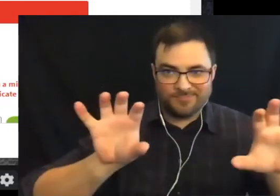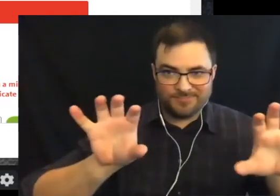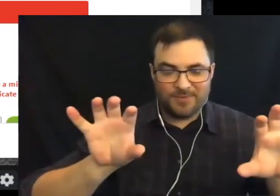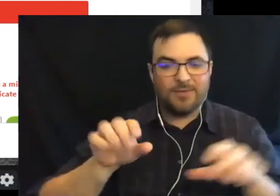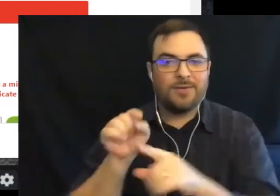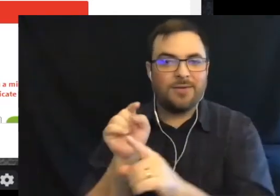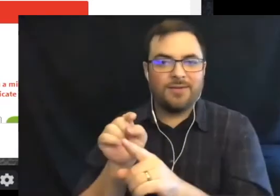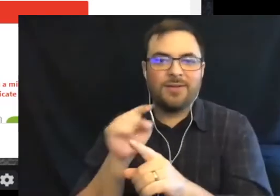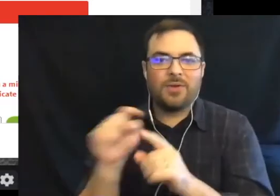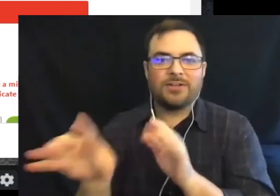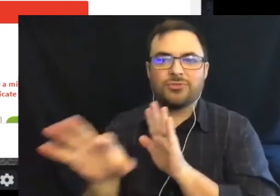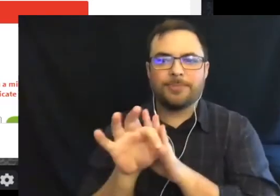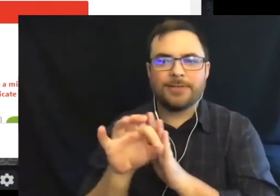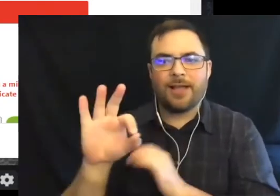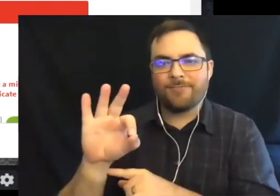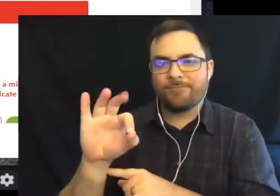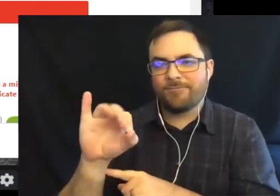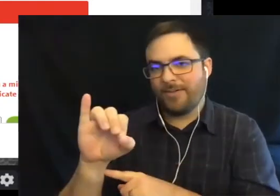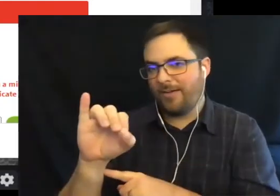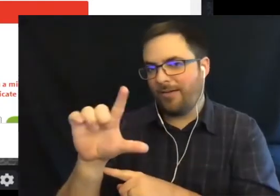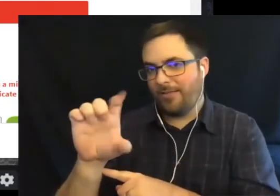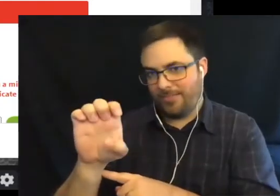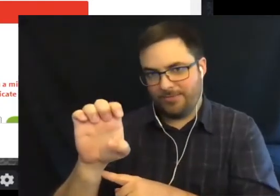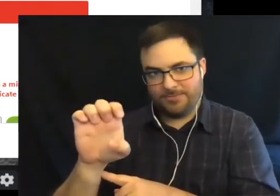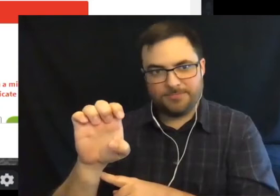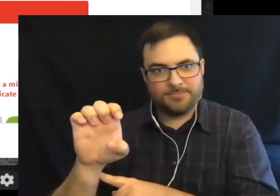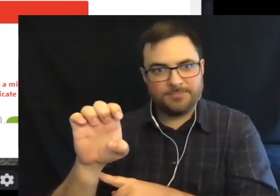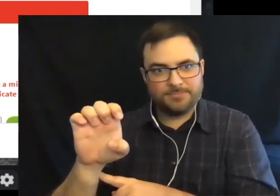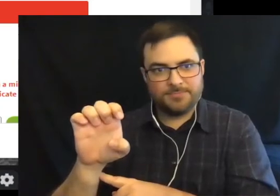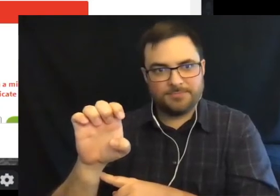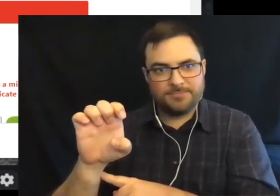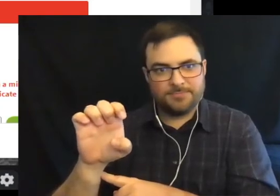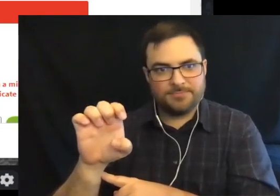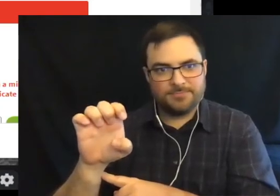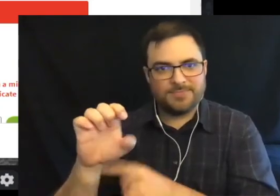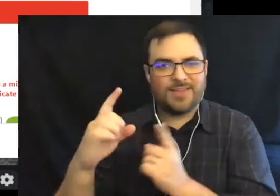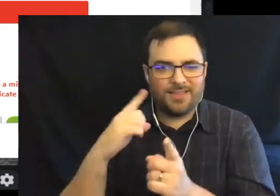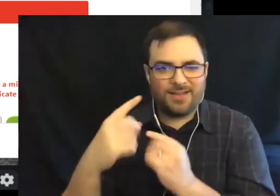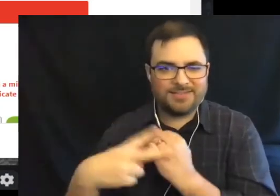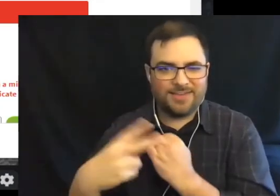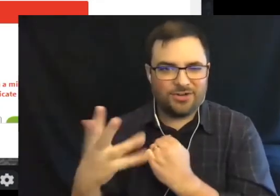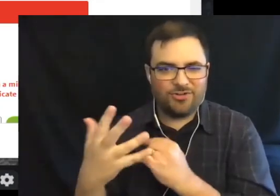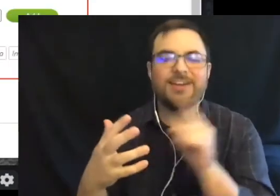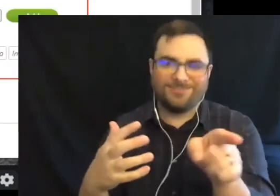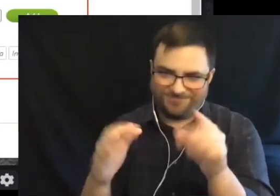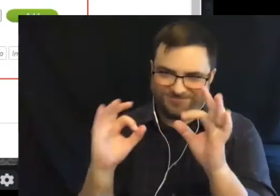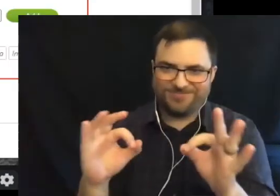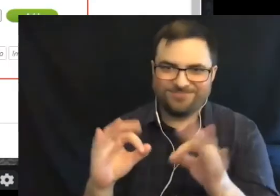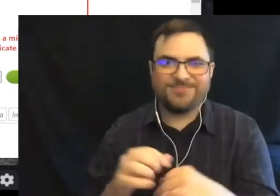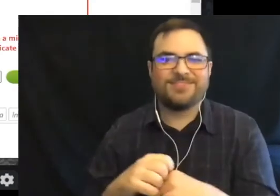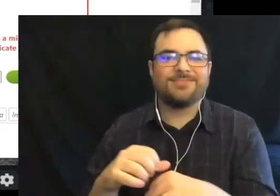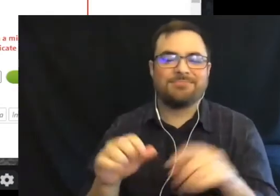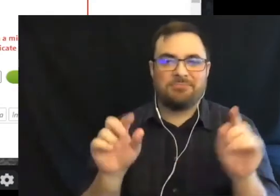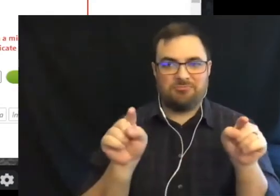choose a file. So then I think I saved it on my desktop. Yeah, so here's a sled.